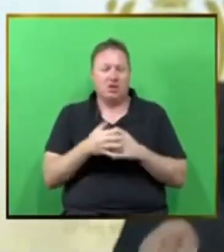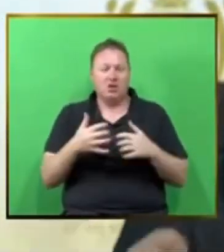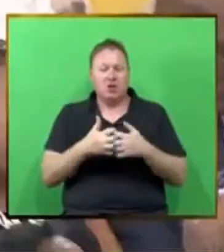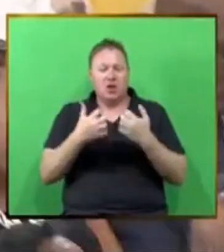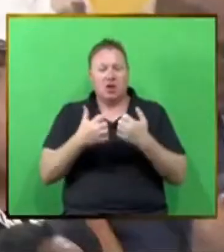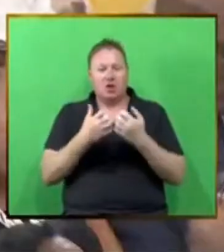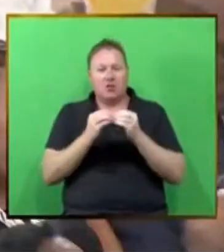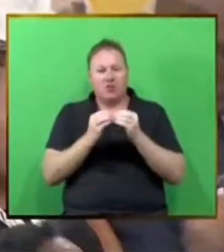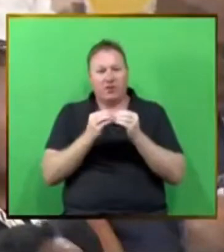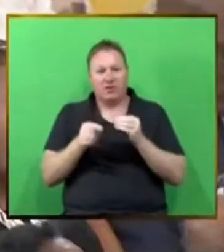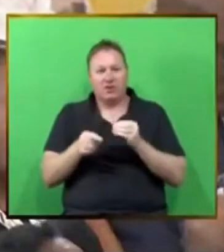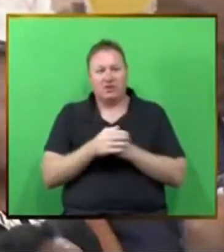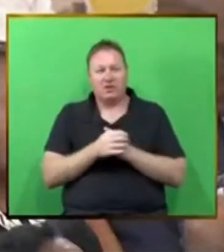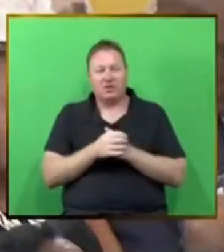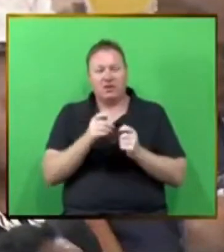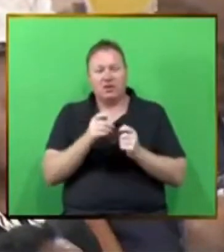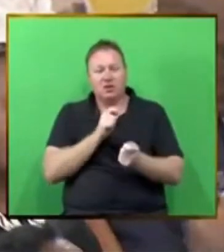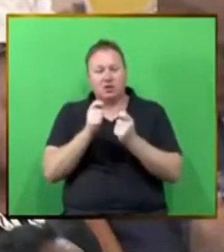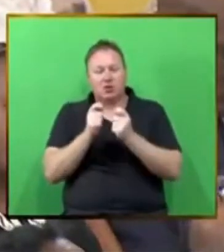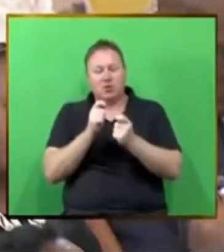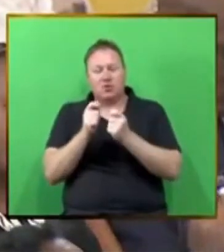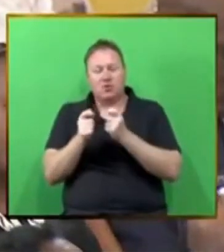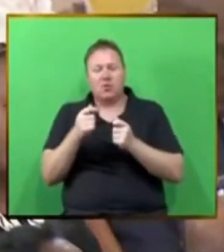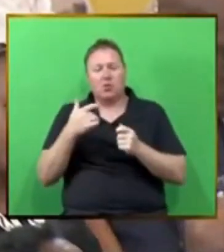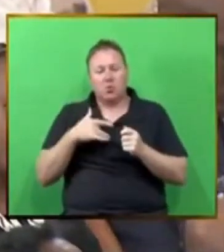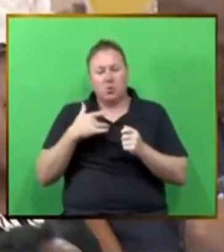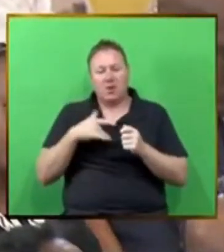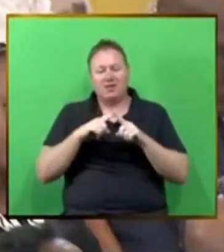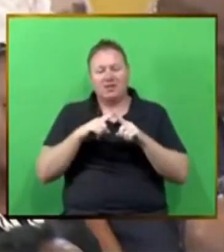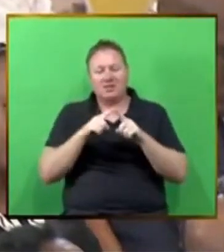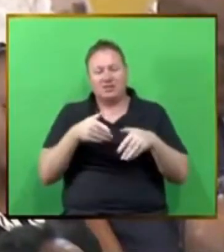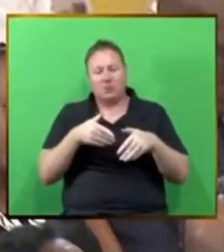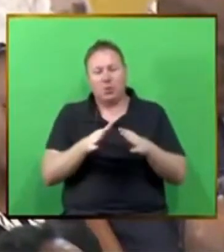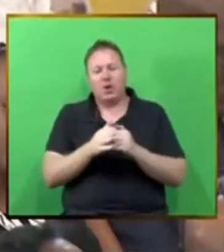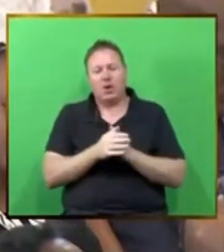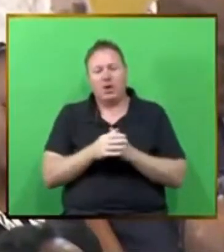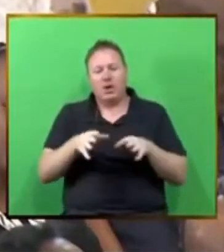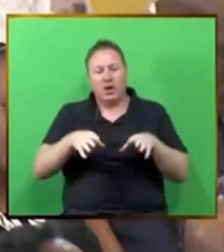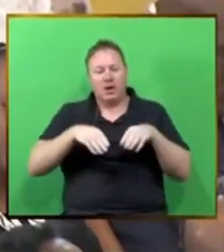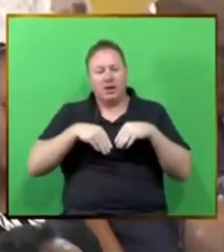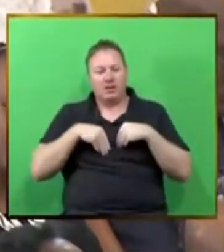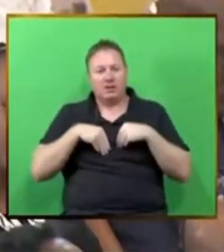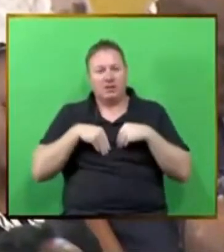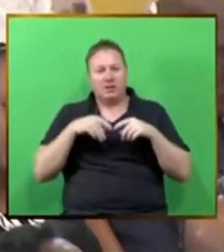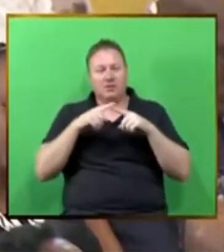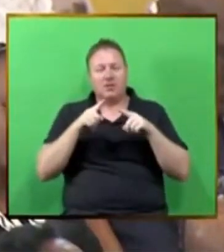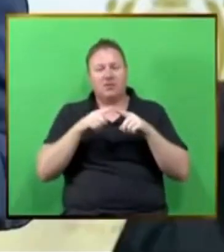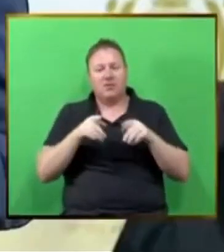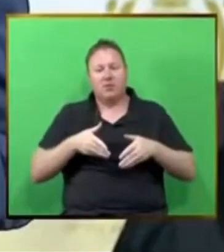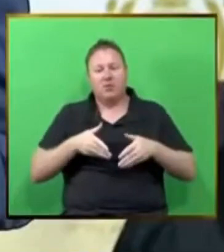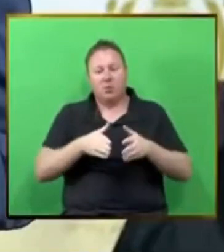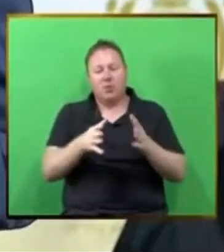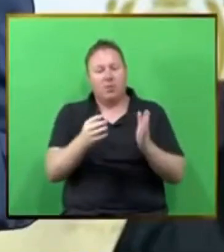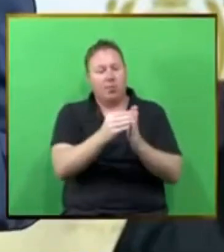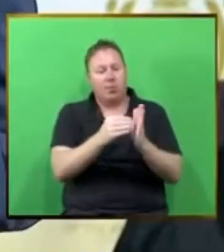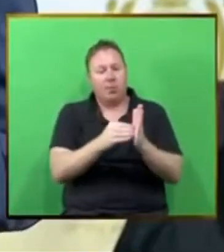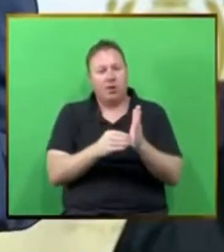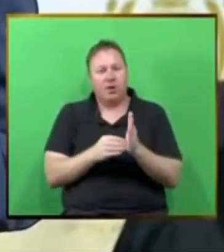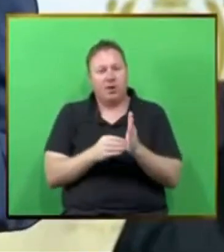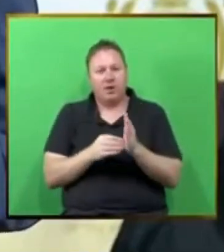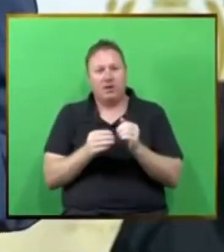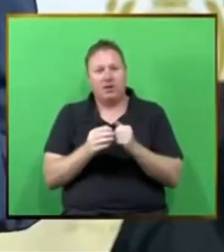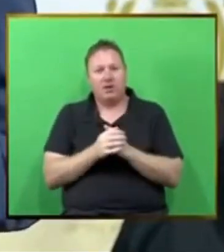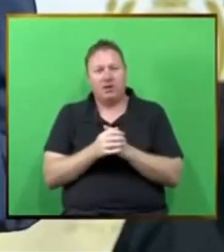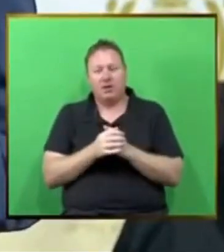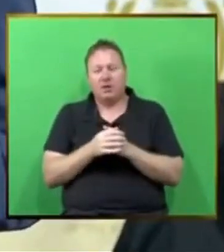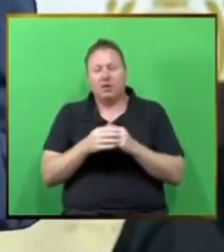challenges and to transform municipalities into engines of growth, we have adopted a multi-pronged approach. It focuses on tightening